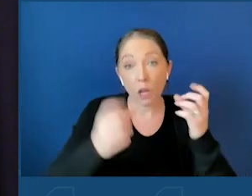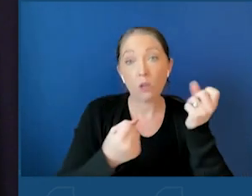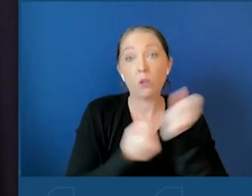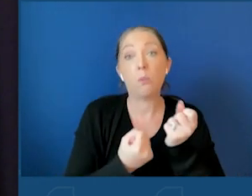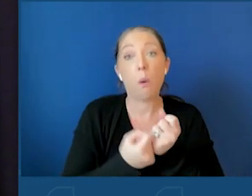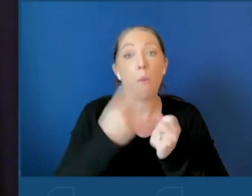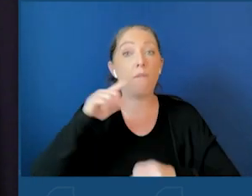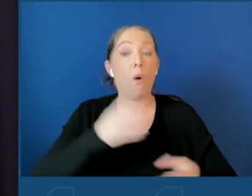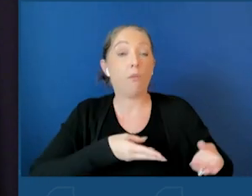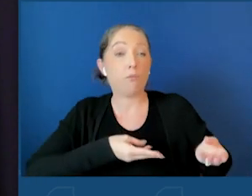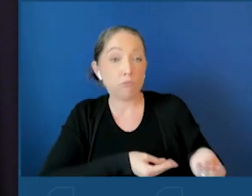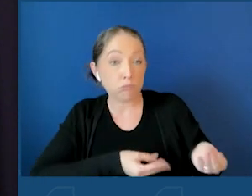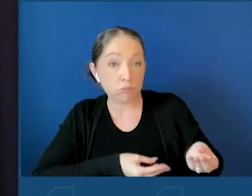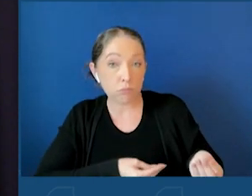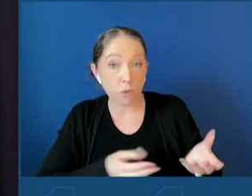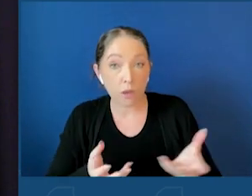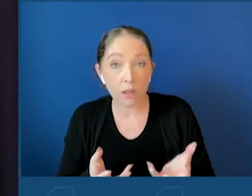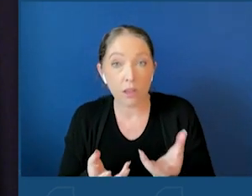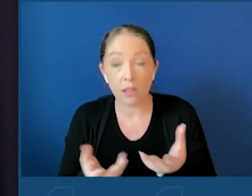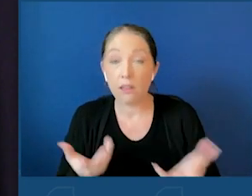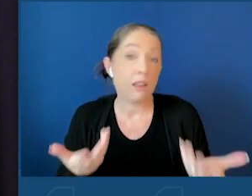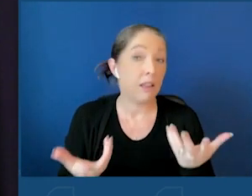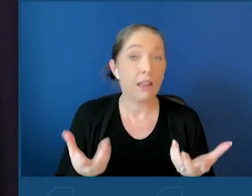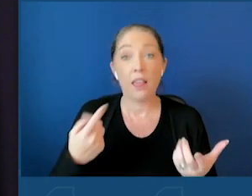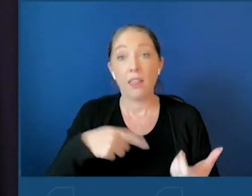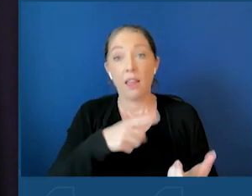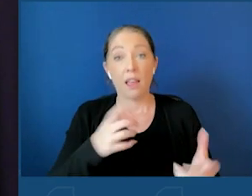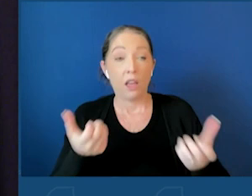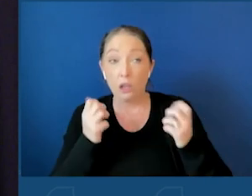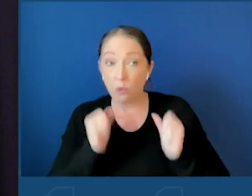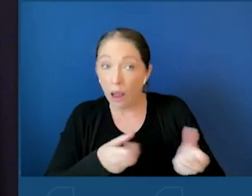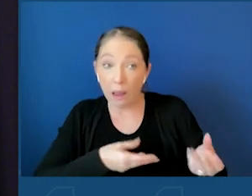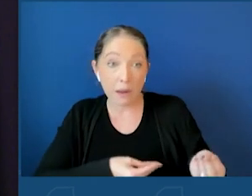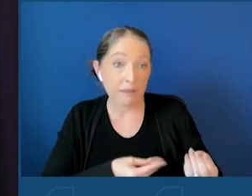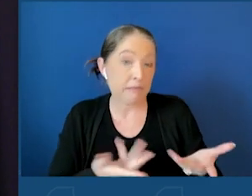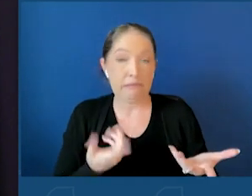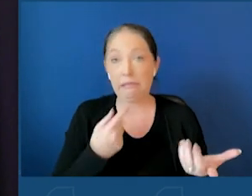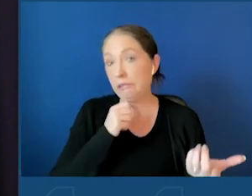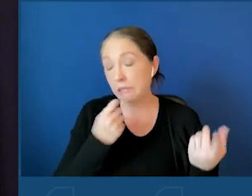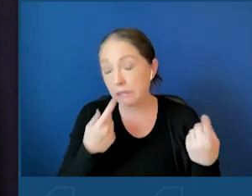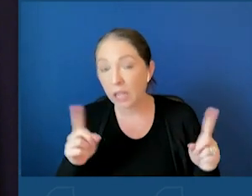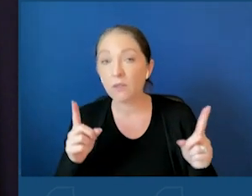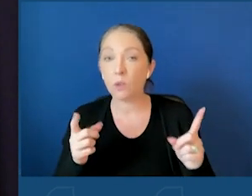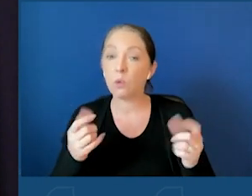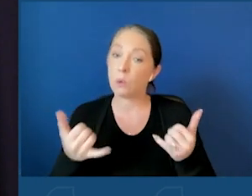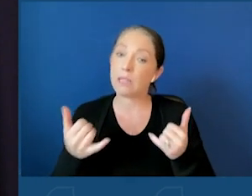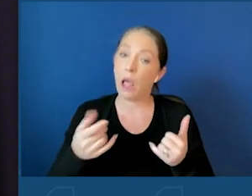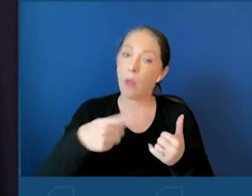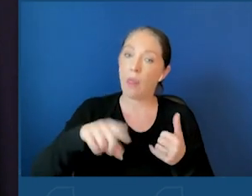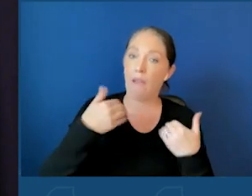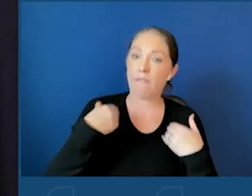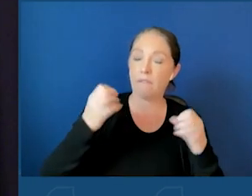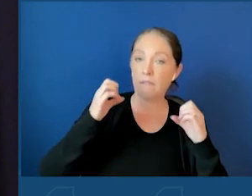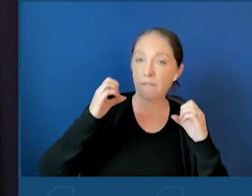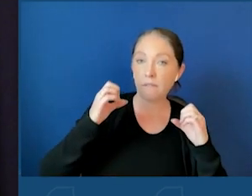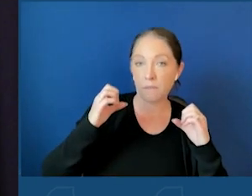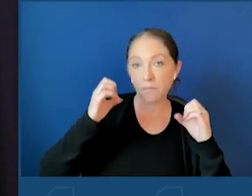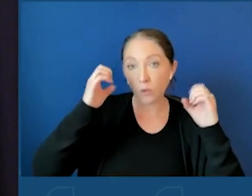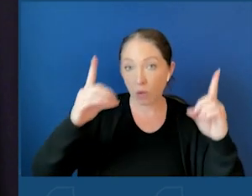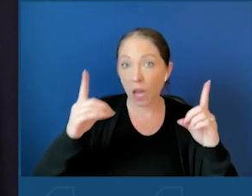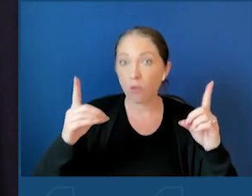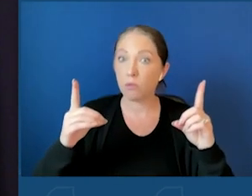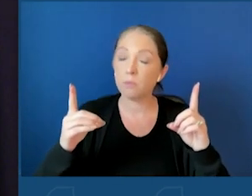or tried to breastfeed before and it didn't work. So now they took the steps to become